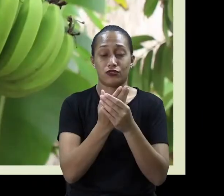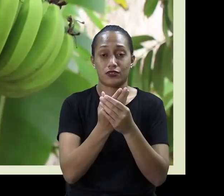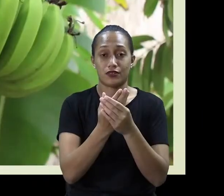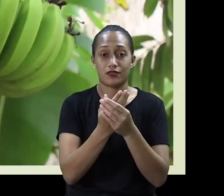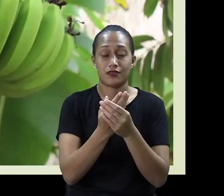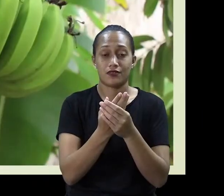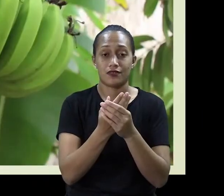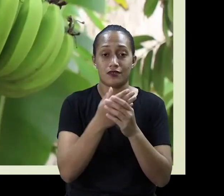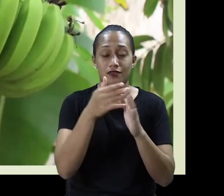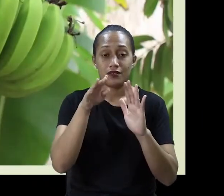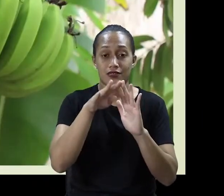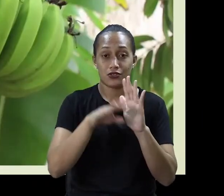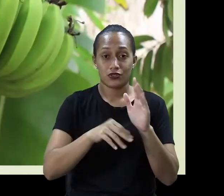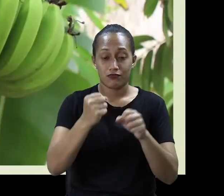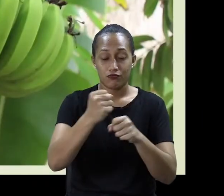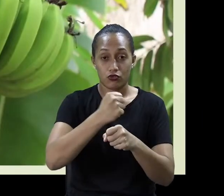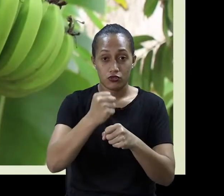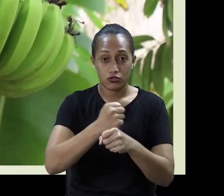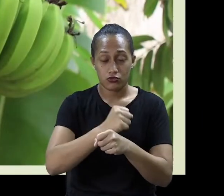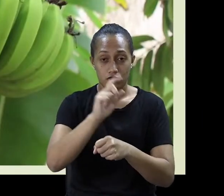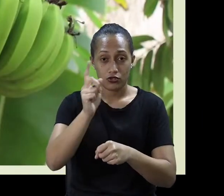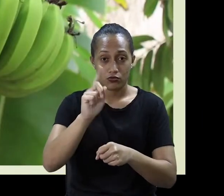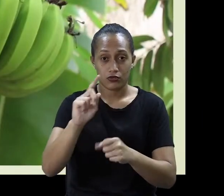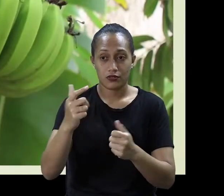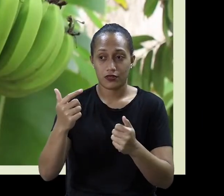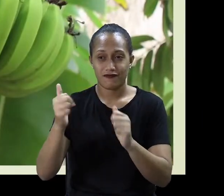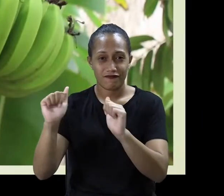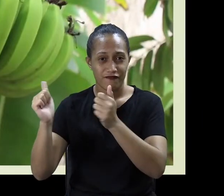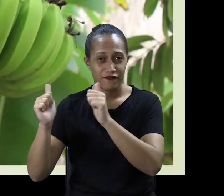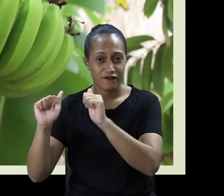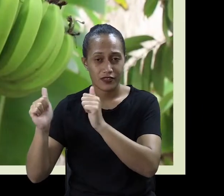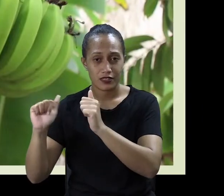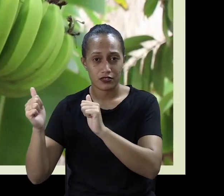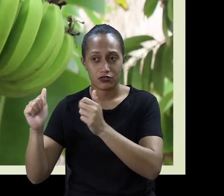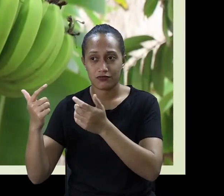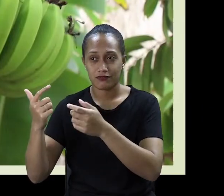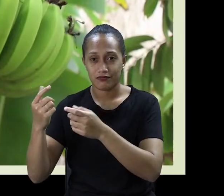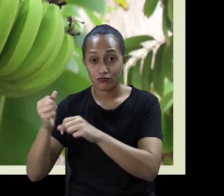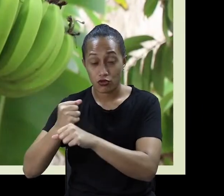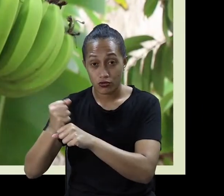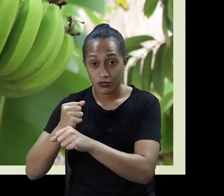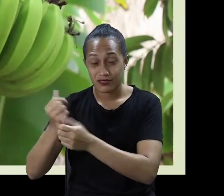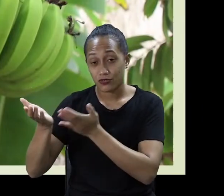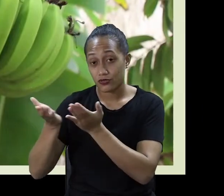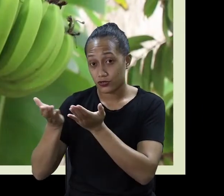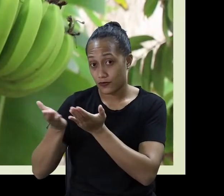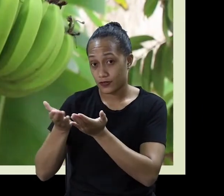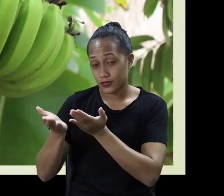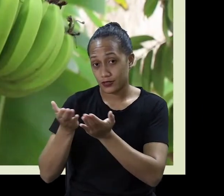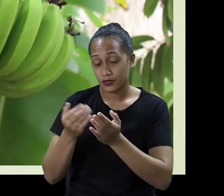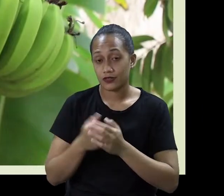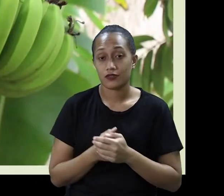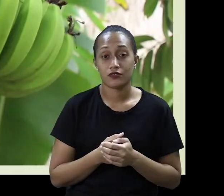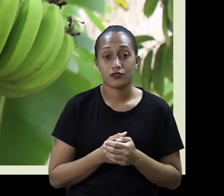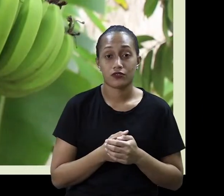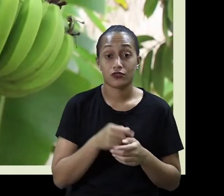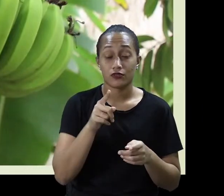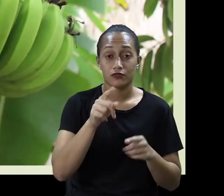work in the plantation, making sure the bananas grows well with the right time for